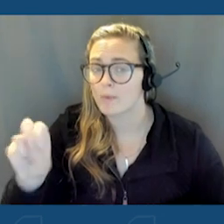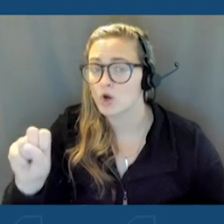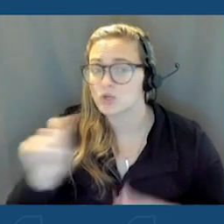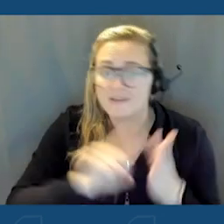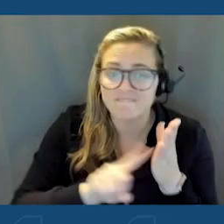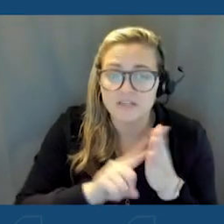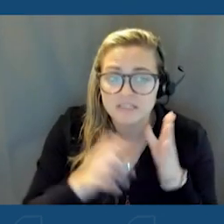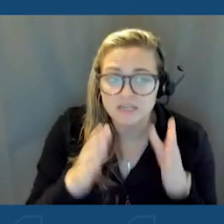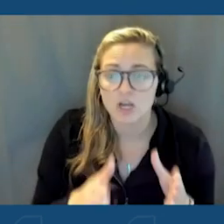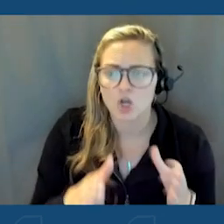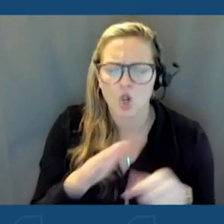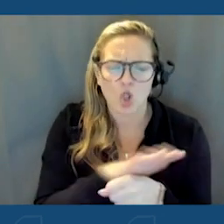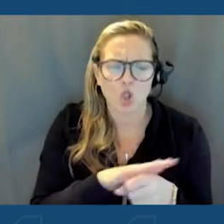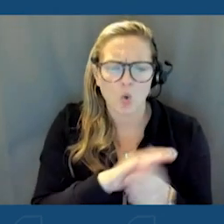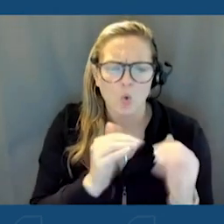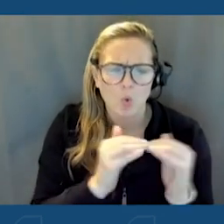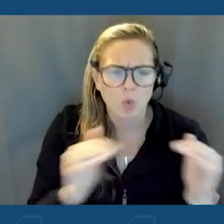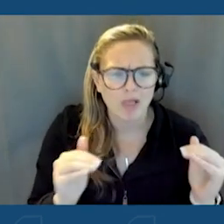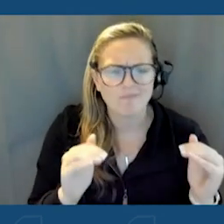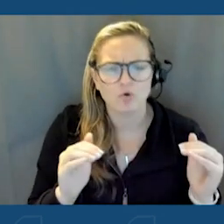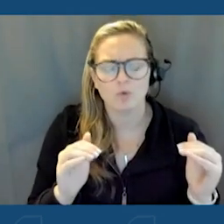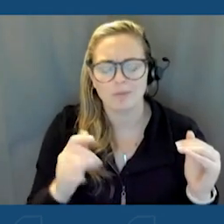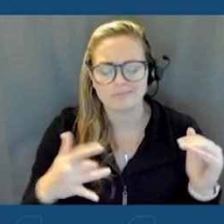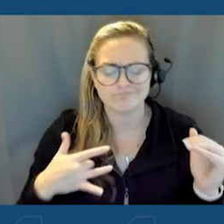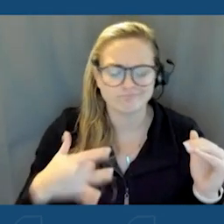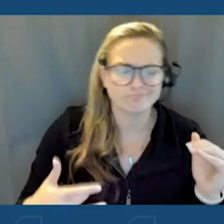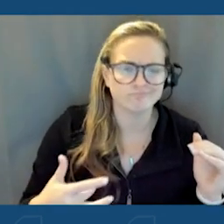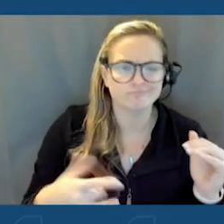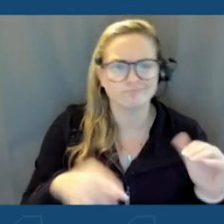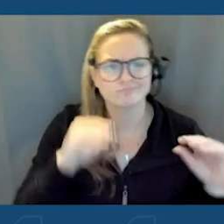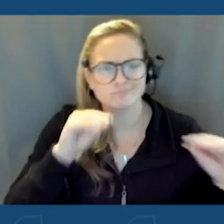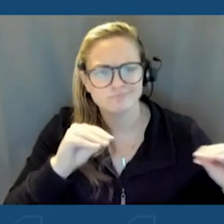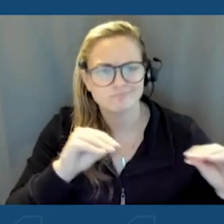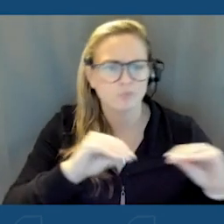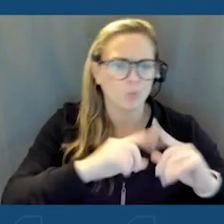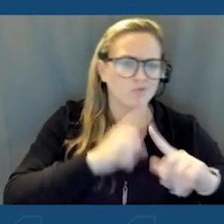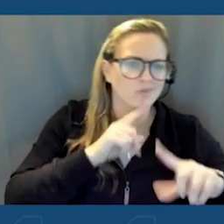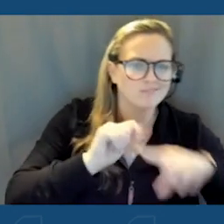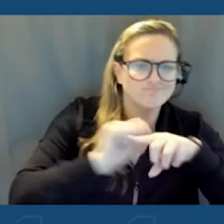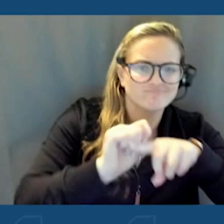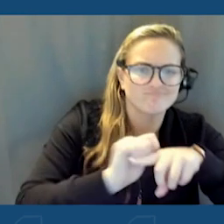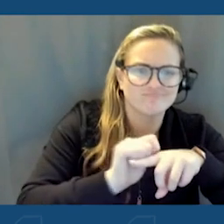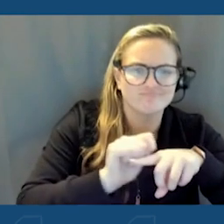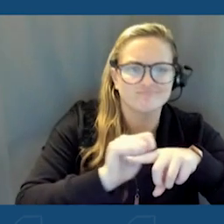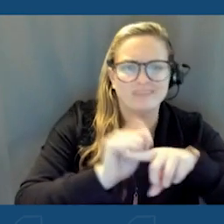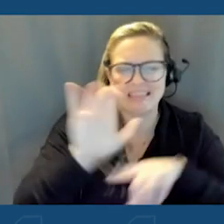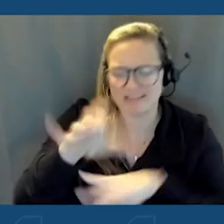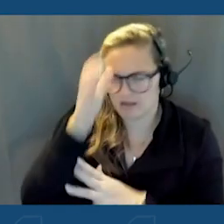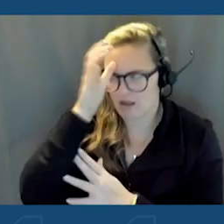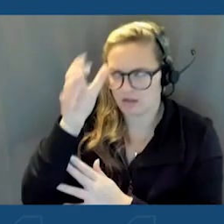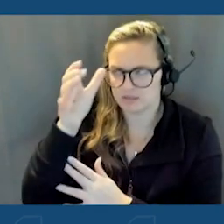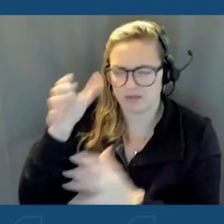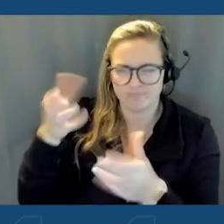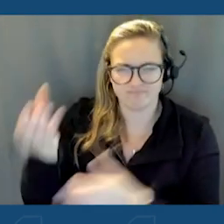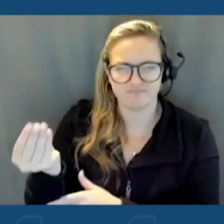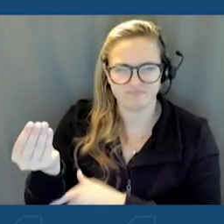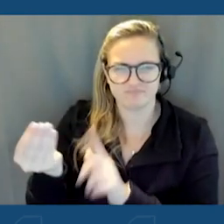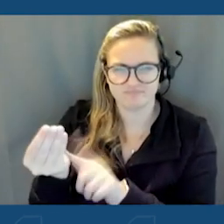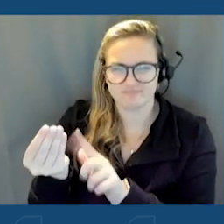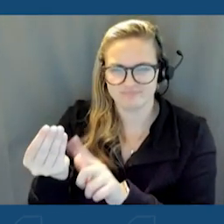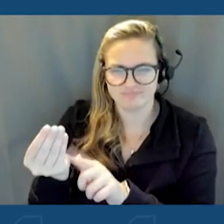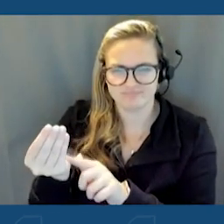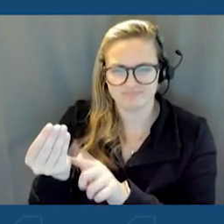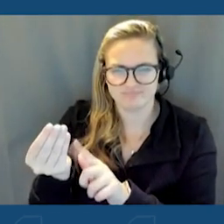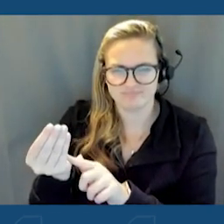local level have been sensitized, and we've pushed out this training and this concept. Look behind the